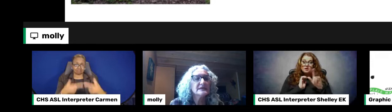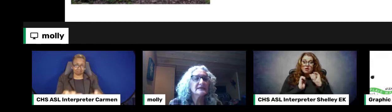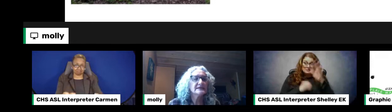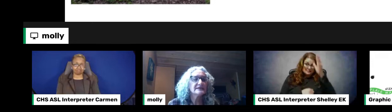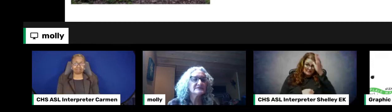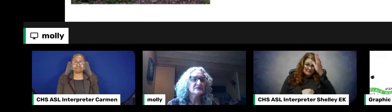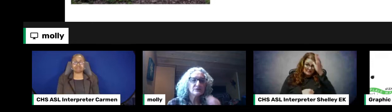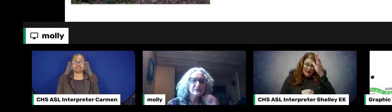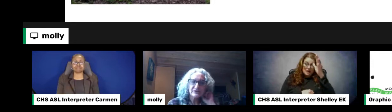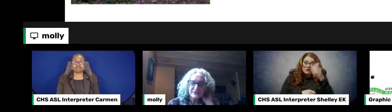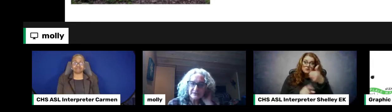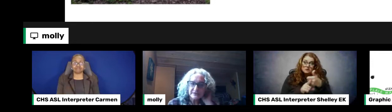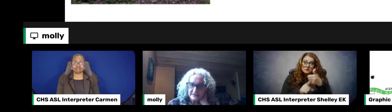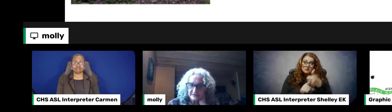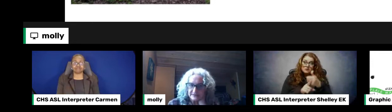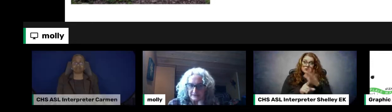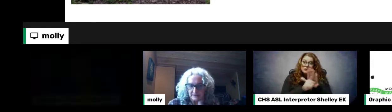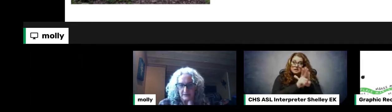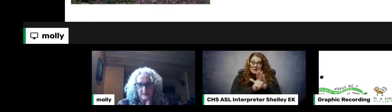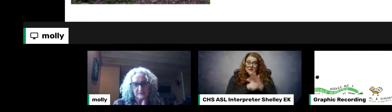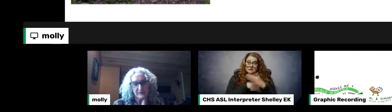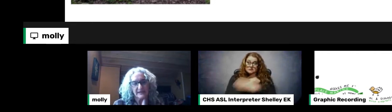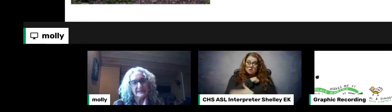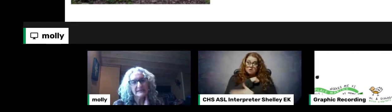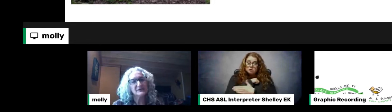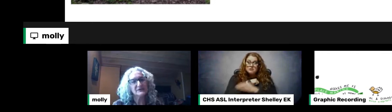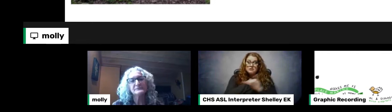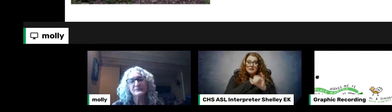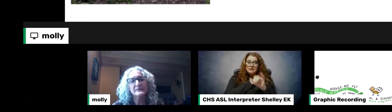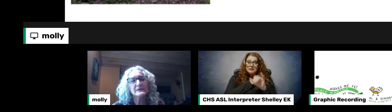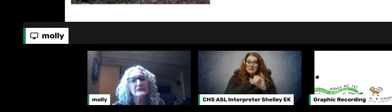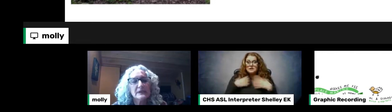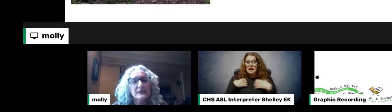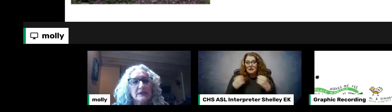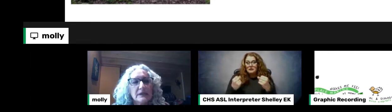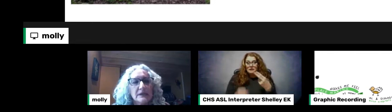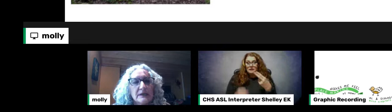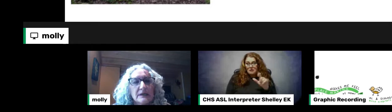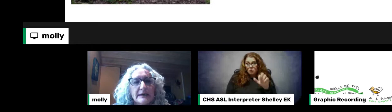is in his own country is a healer.